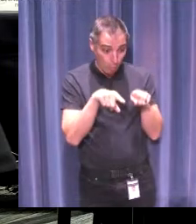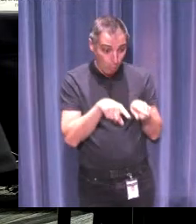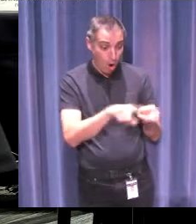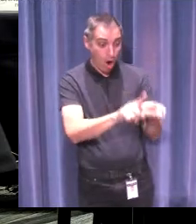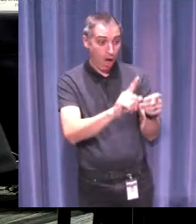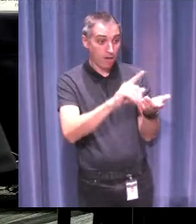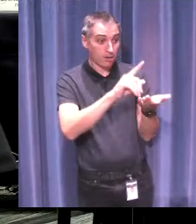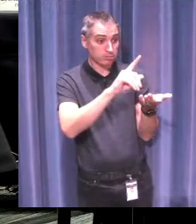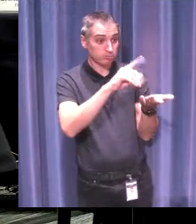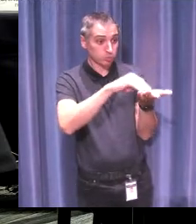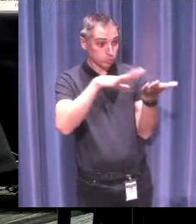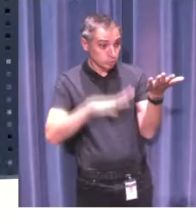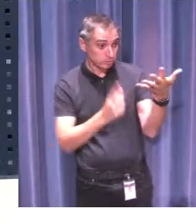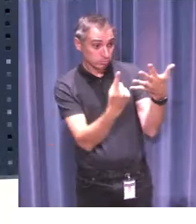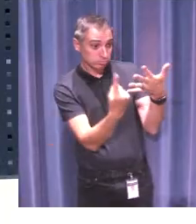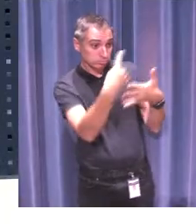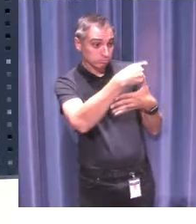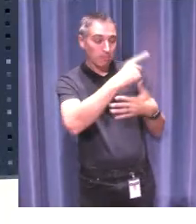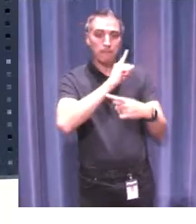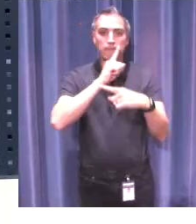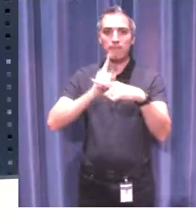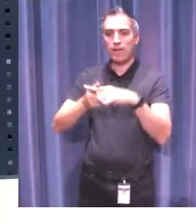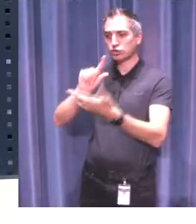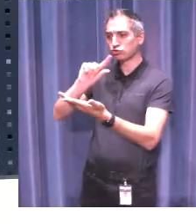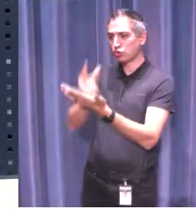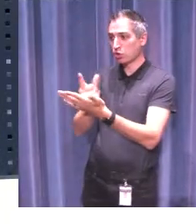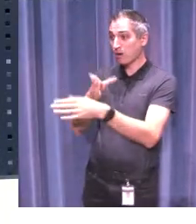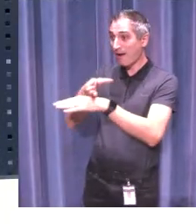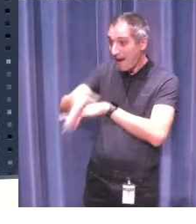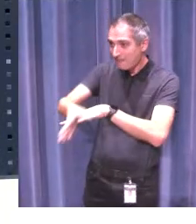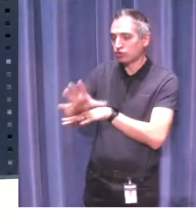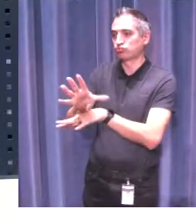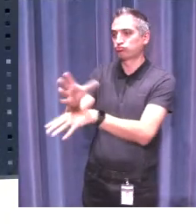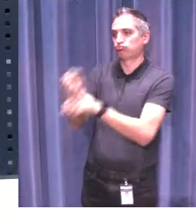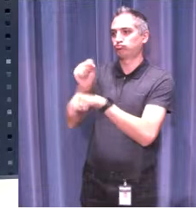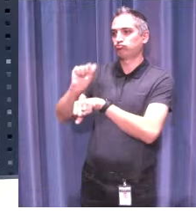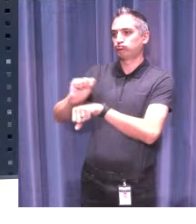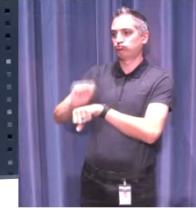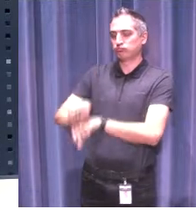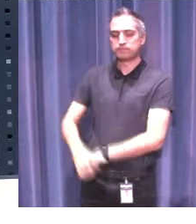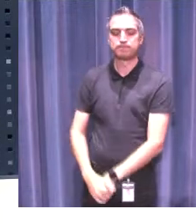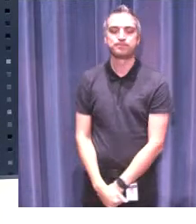after graduation? Yeah, great question. So